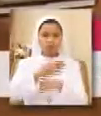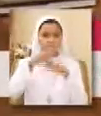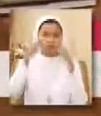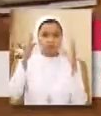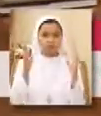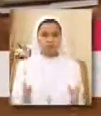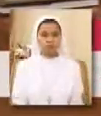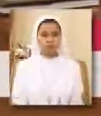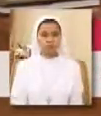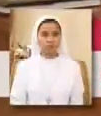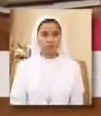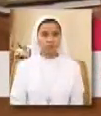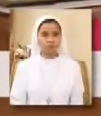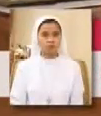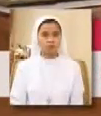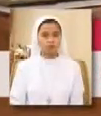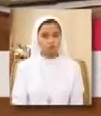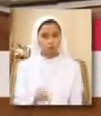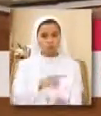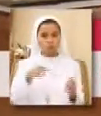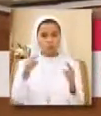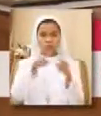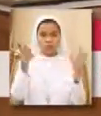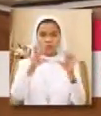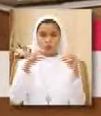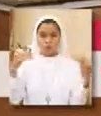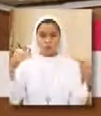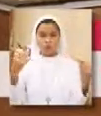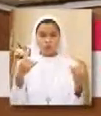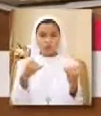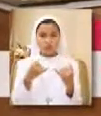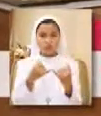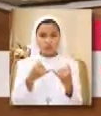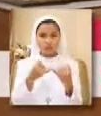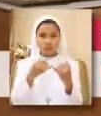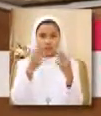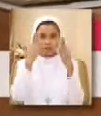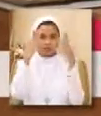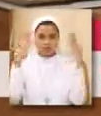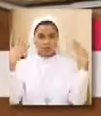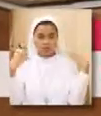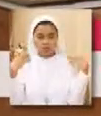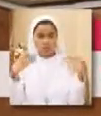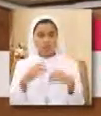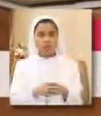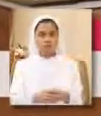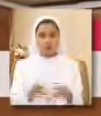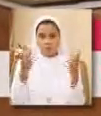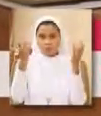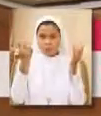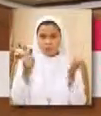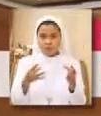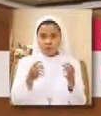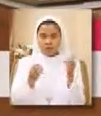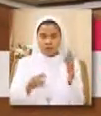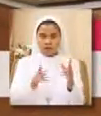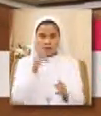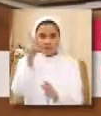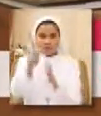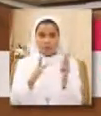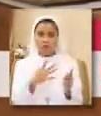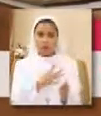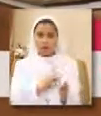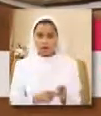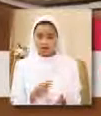you said. Well, that shows that, you know, yes. when a congregation or of a group of sisters are really doing their work, you know, there